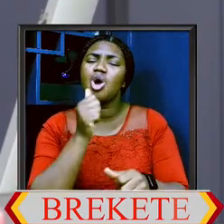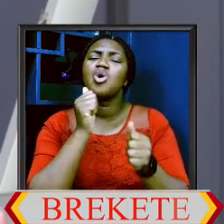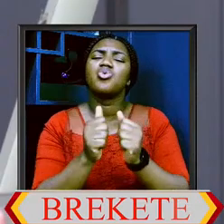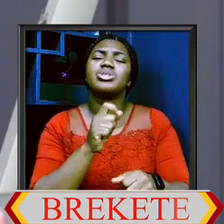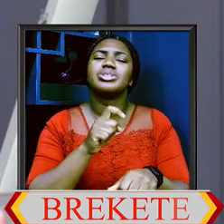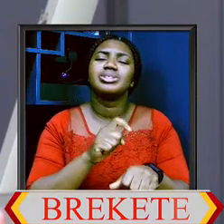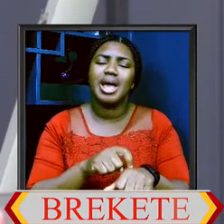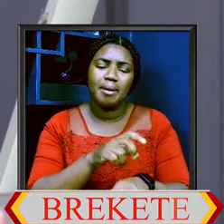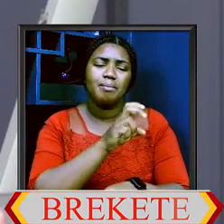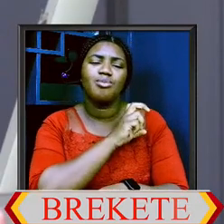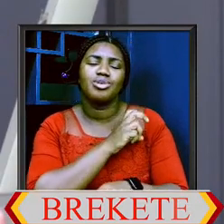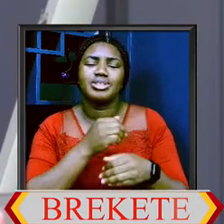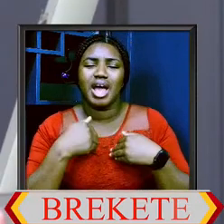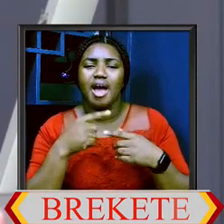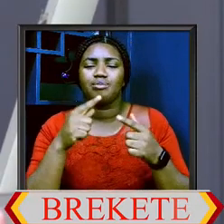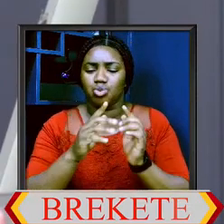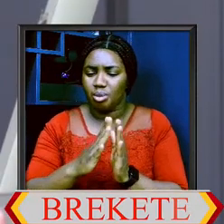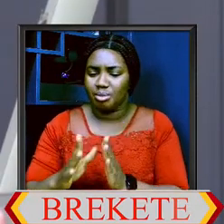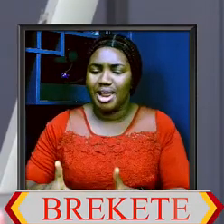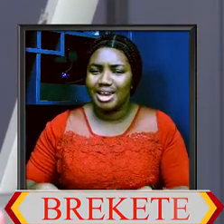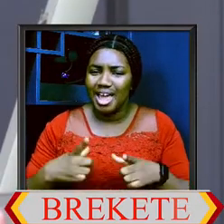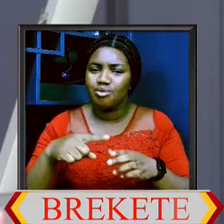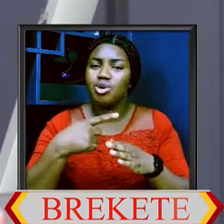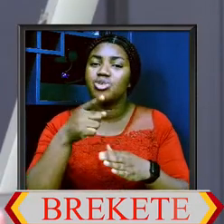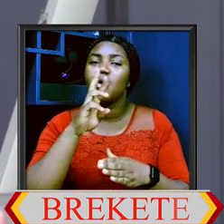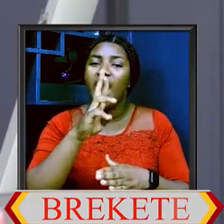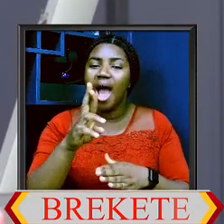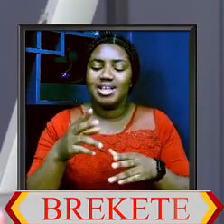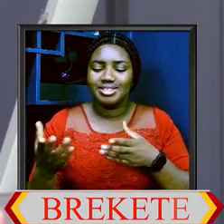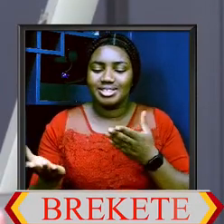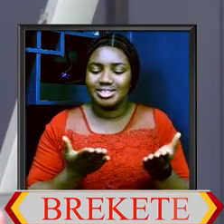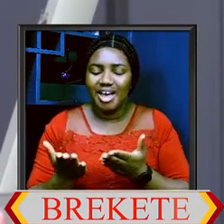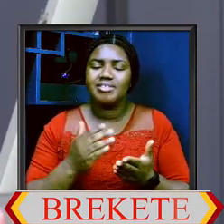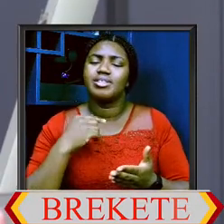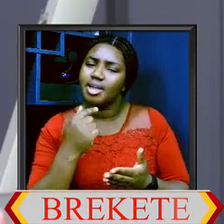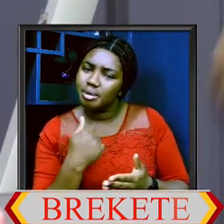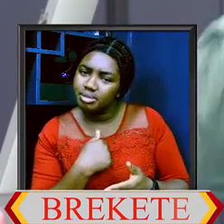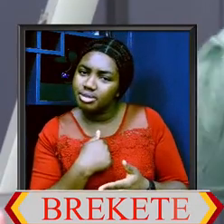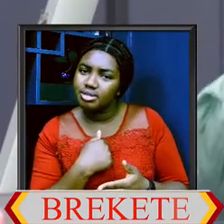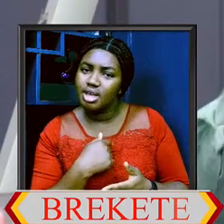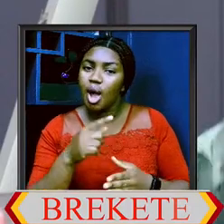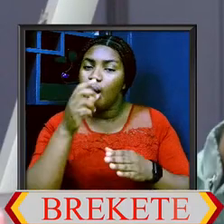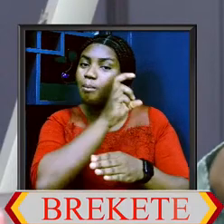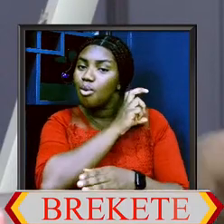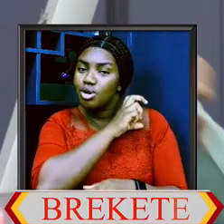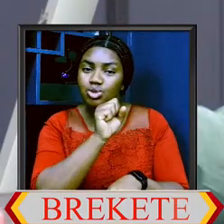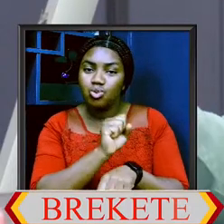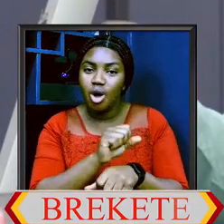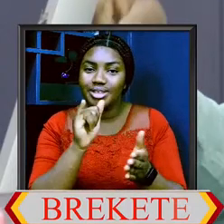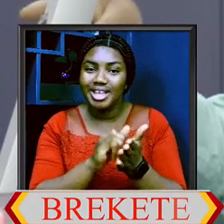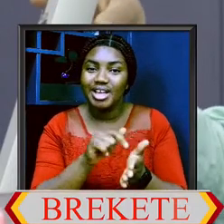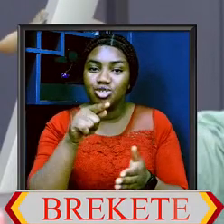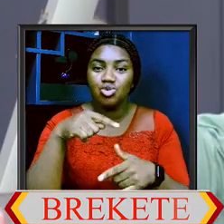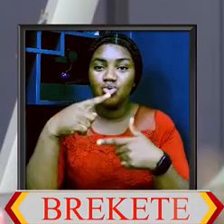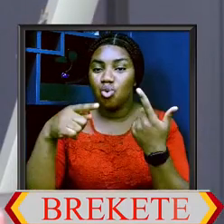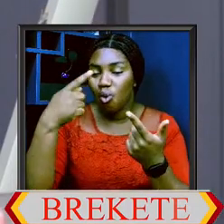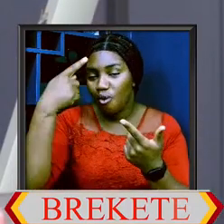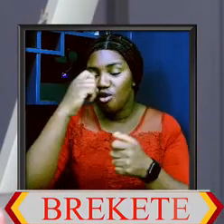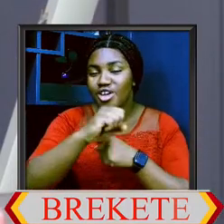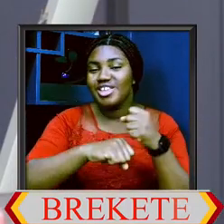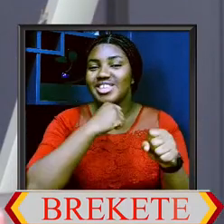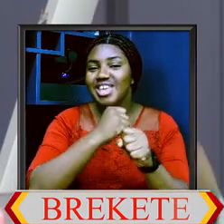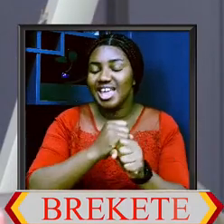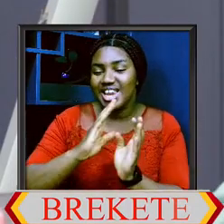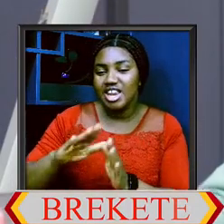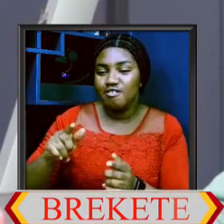police get to plan in life when you are still serving yes sir tell me now police work where you go go your annual leave